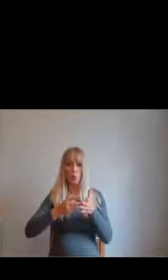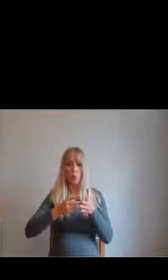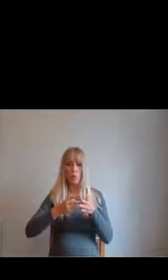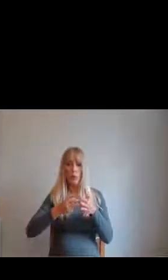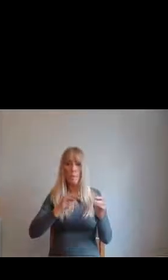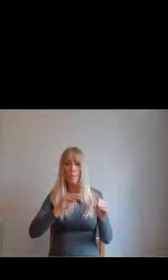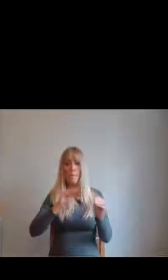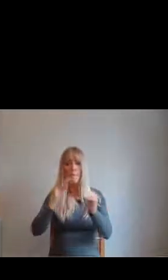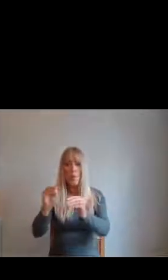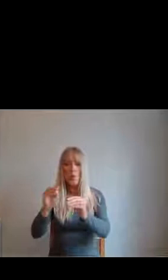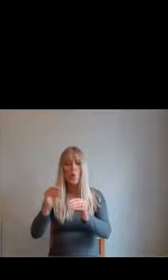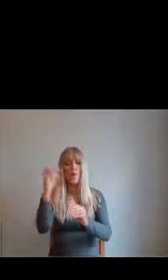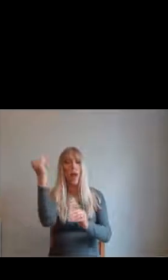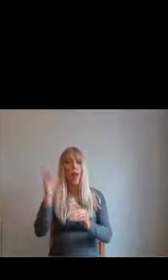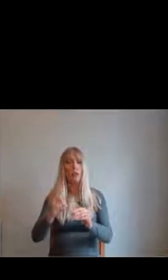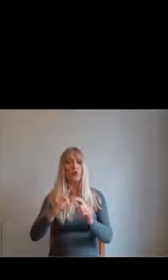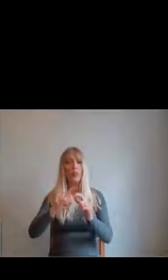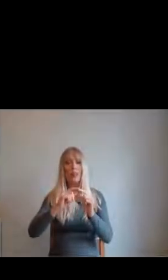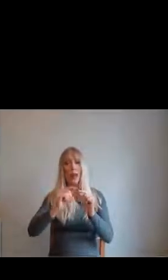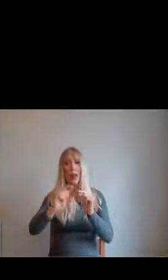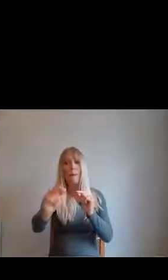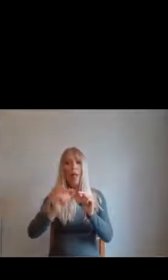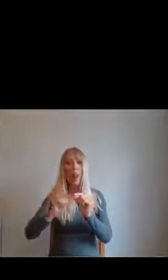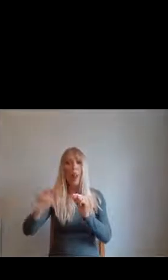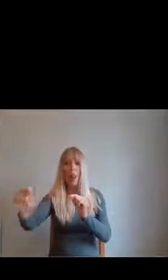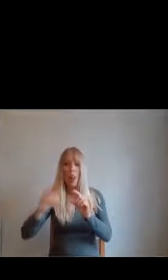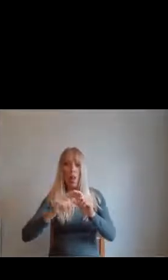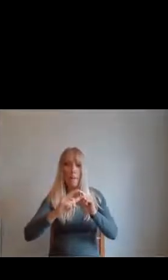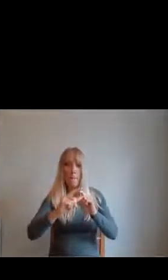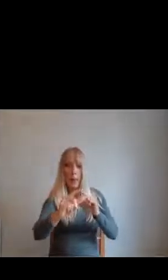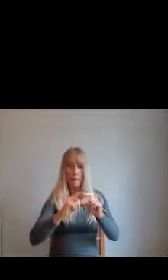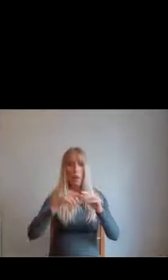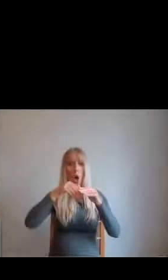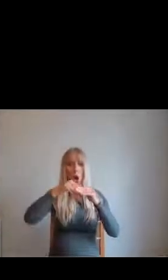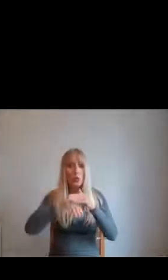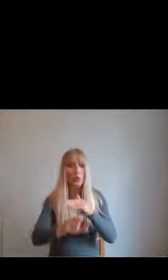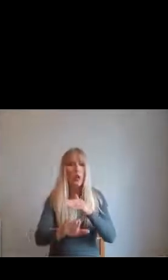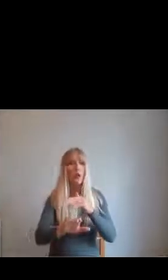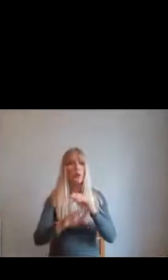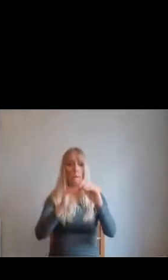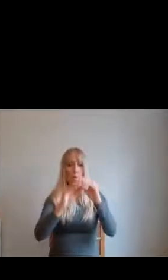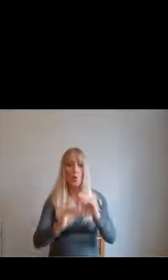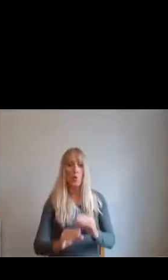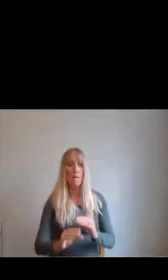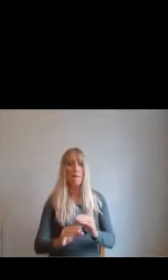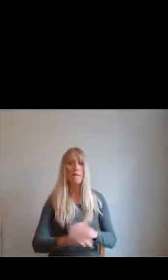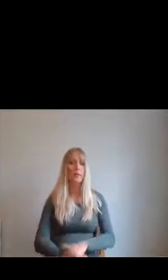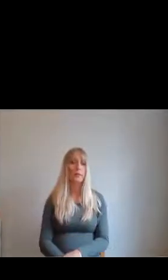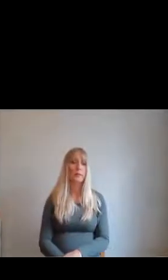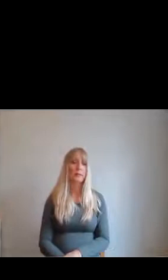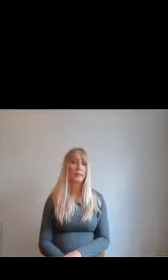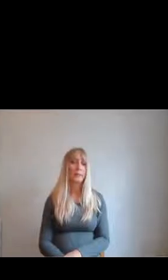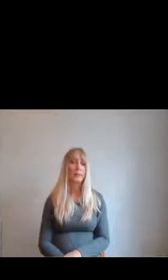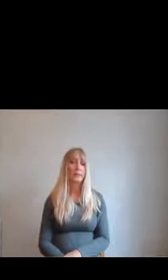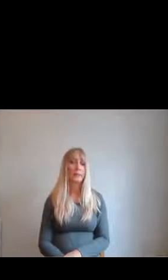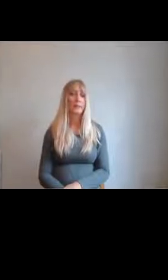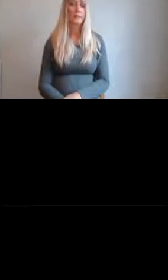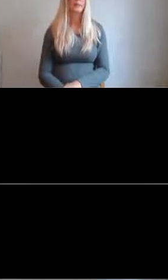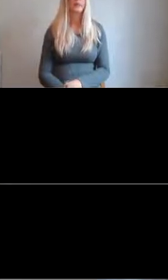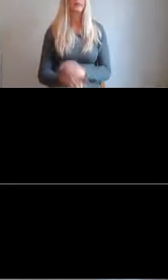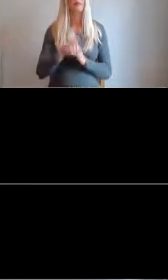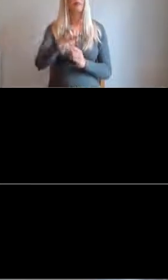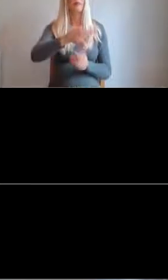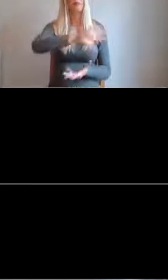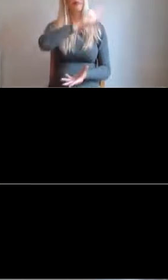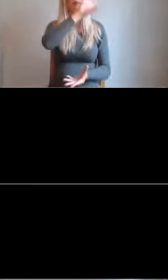cables, which are near the B186 Whalley Street. And that